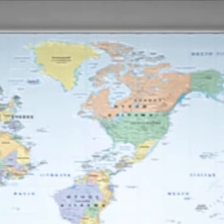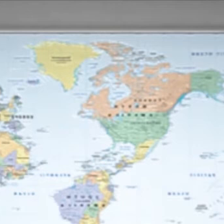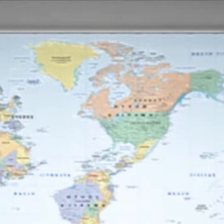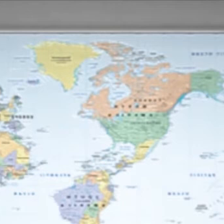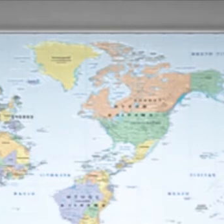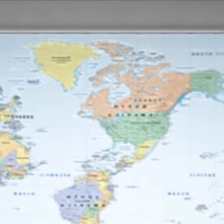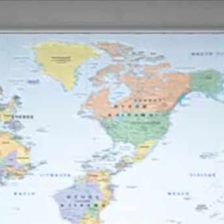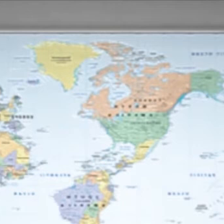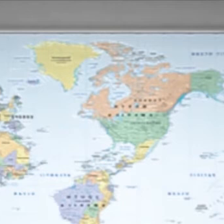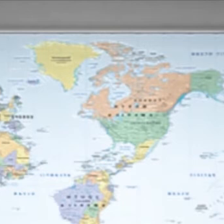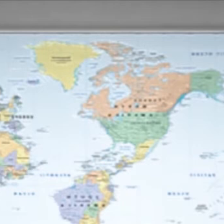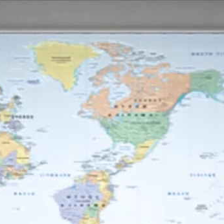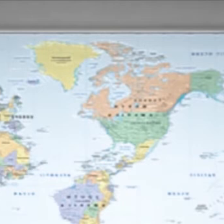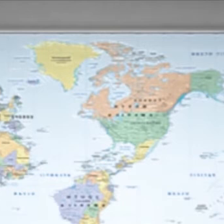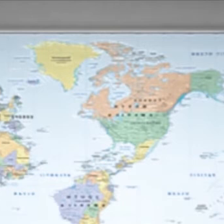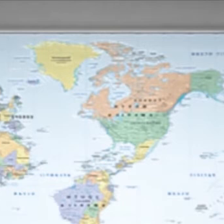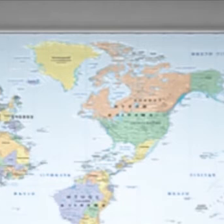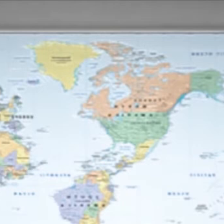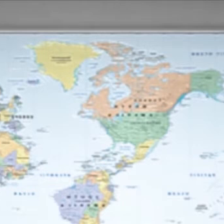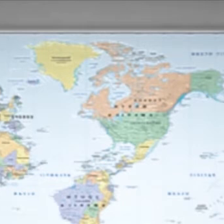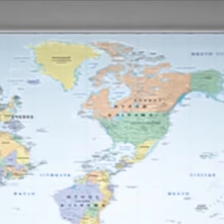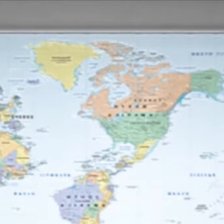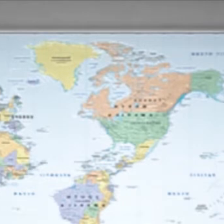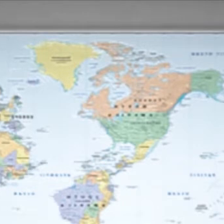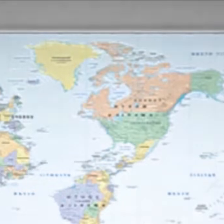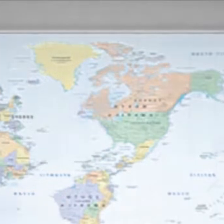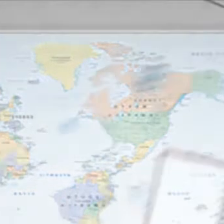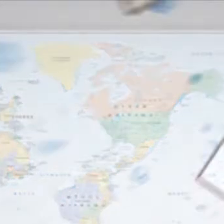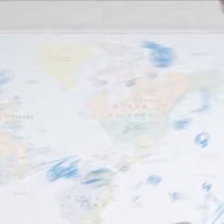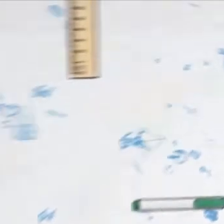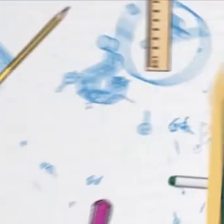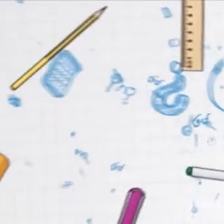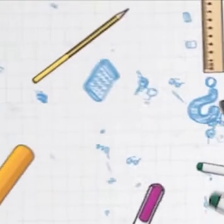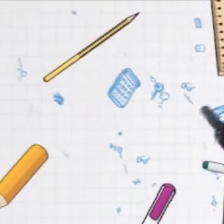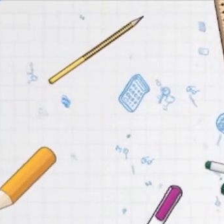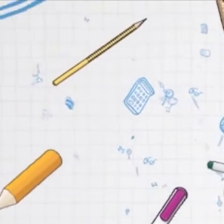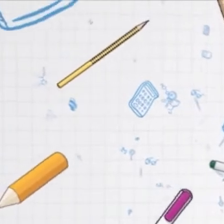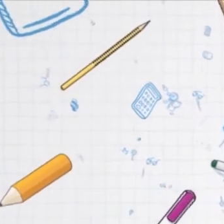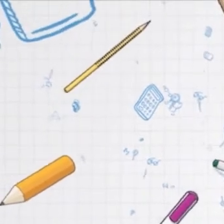schoolwork. Until next time, bye!